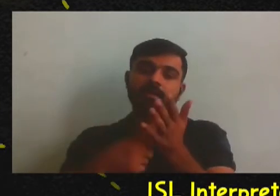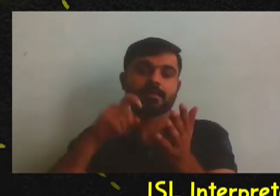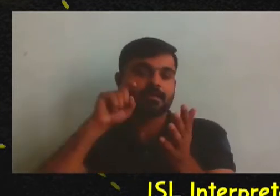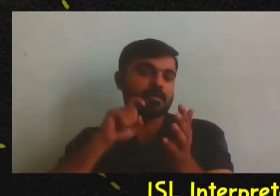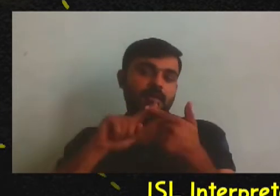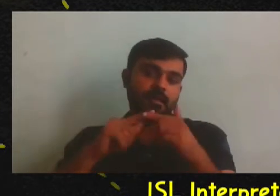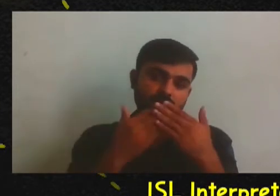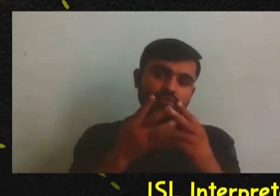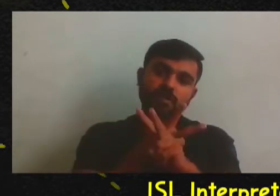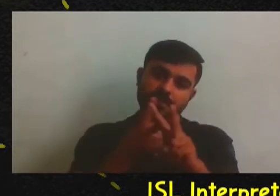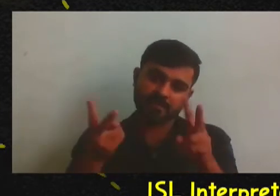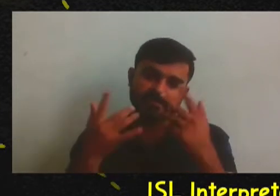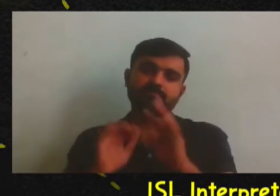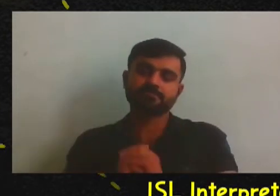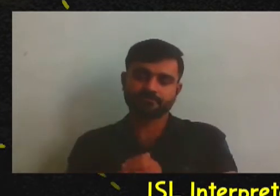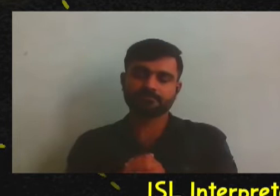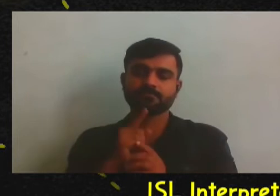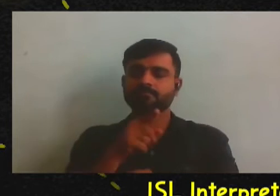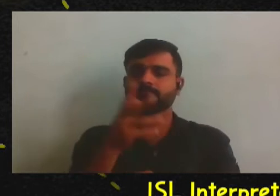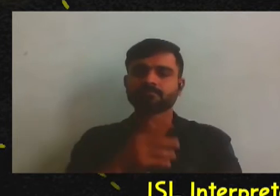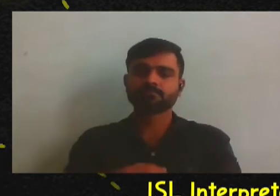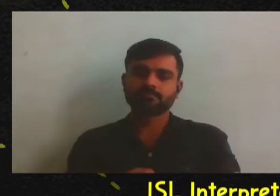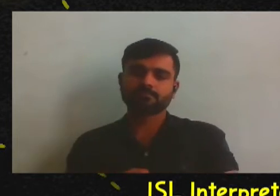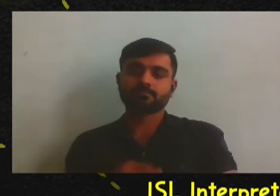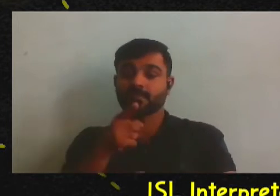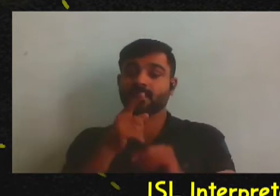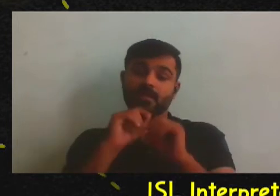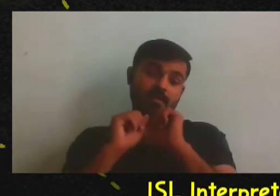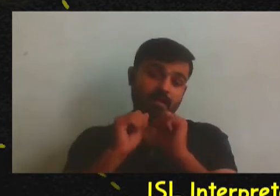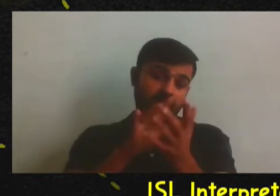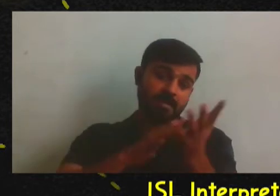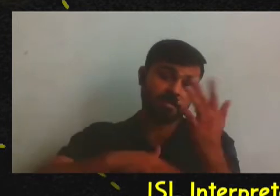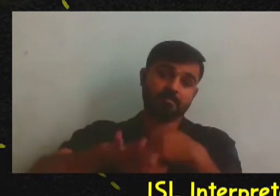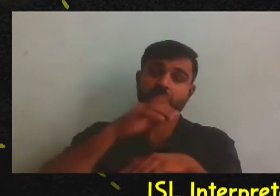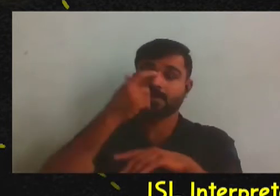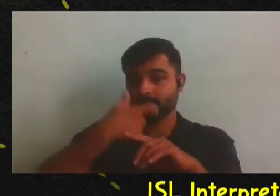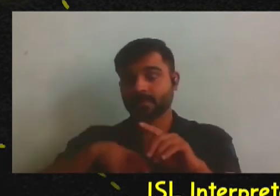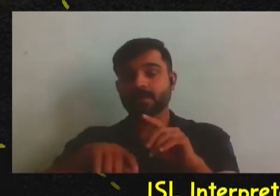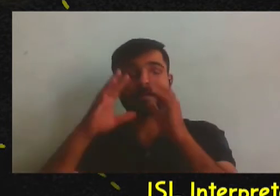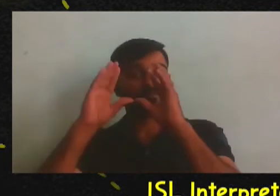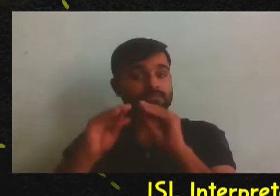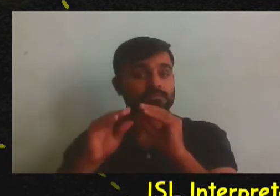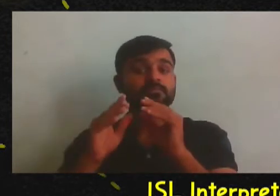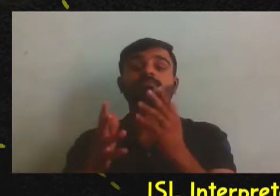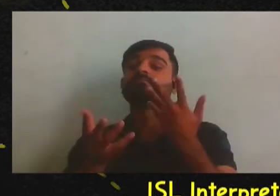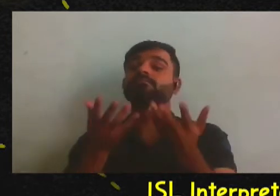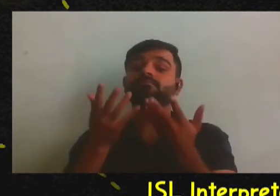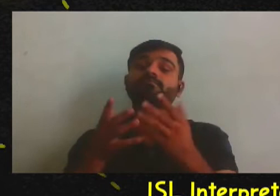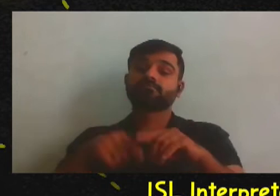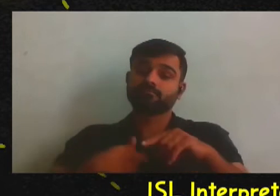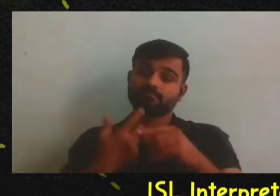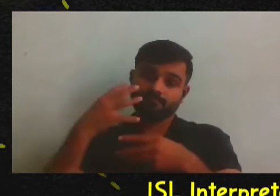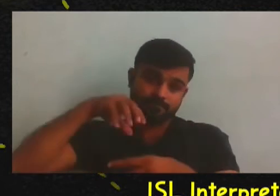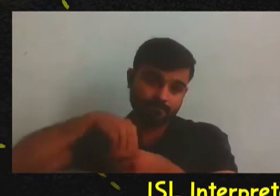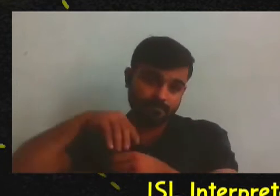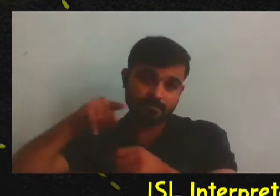etc. Because these are difficult sites that individuals negotiate. And when you put yourself out there in this